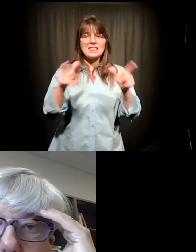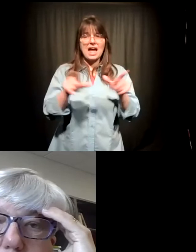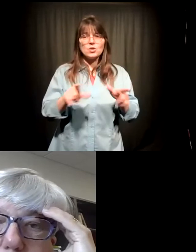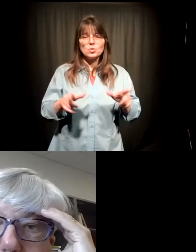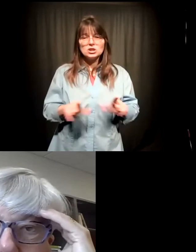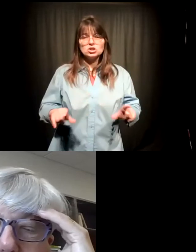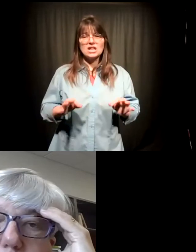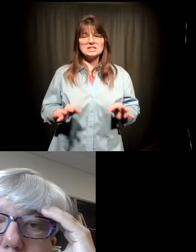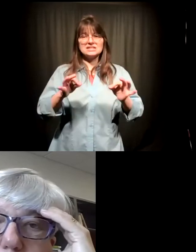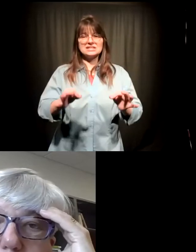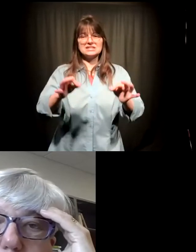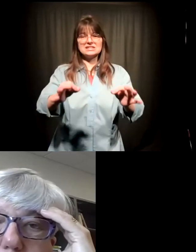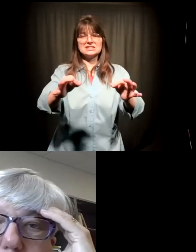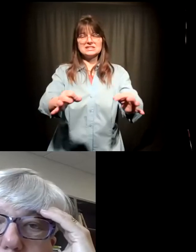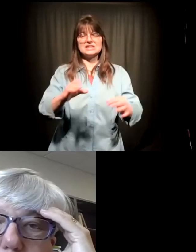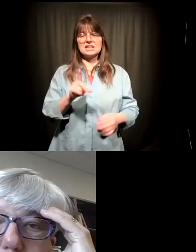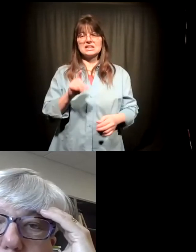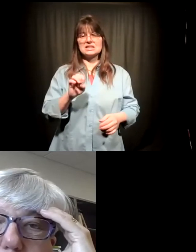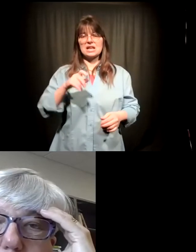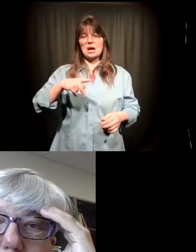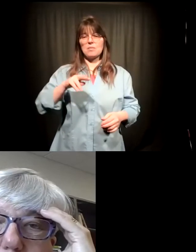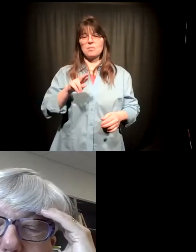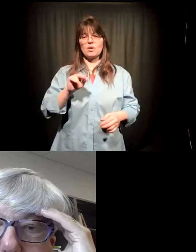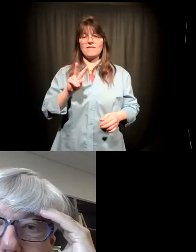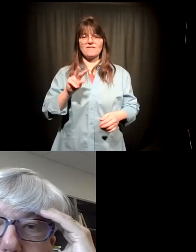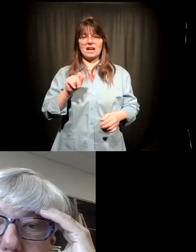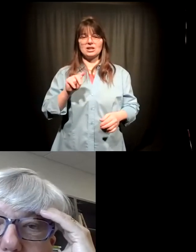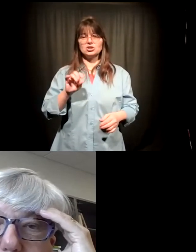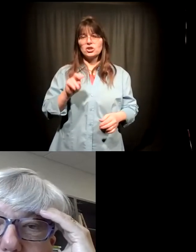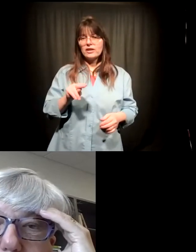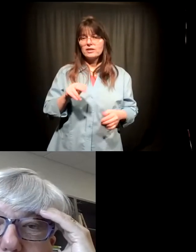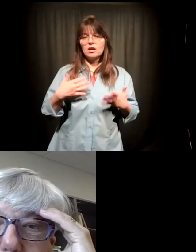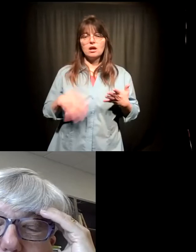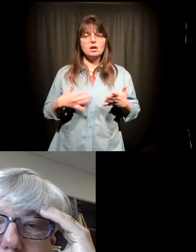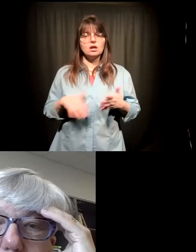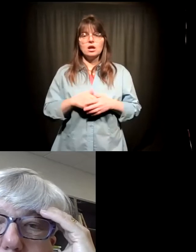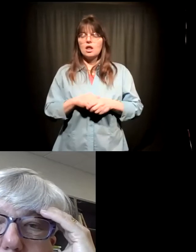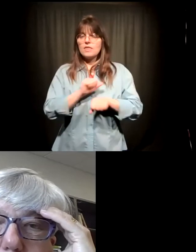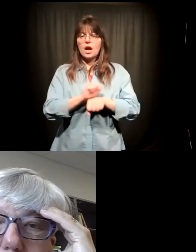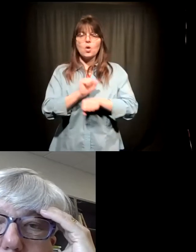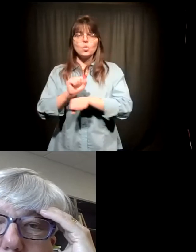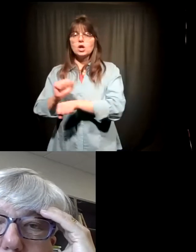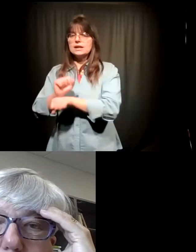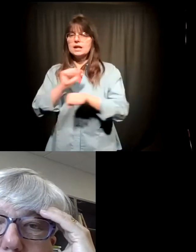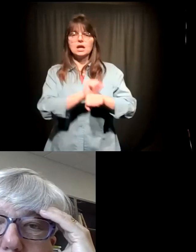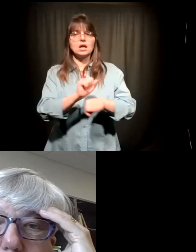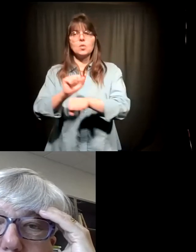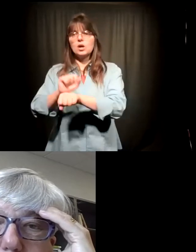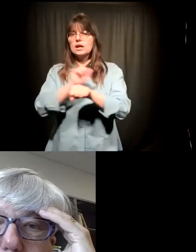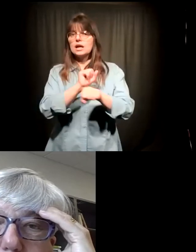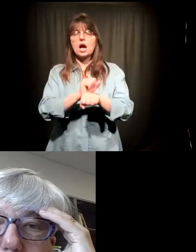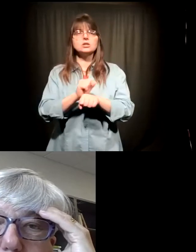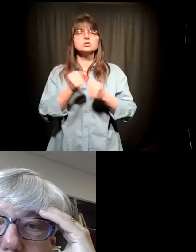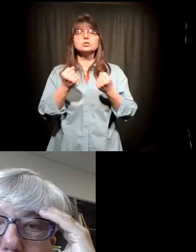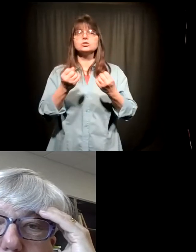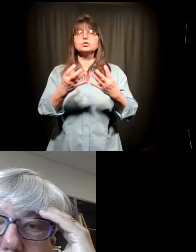And so talking to them and hearing those stories and hearing my great aunt's stories, some of which are